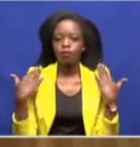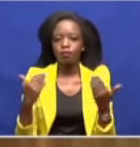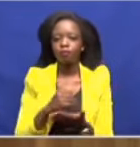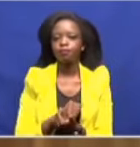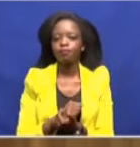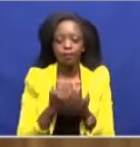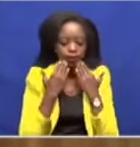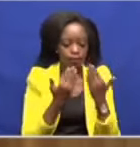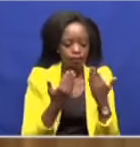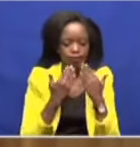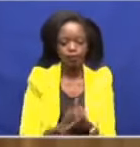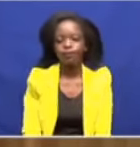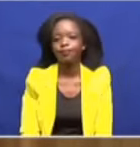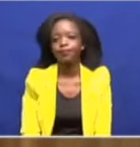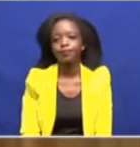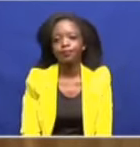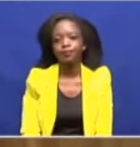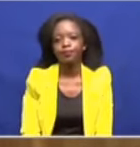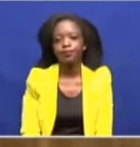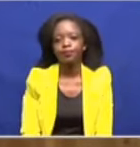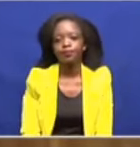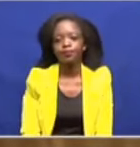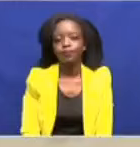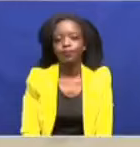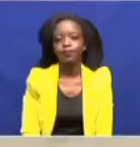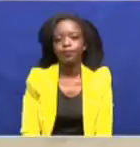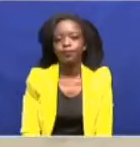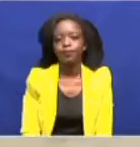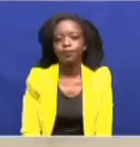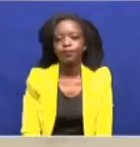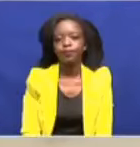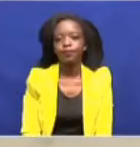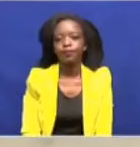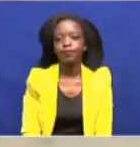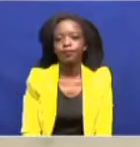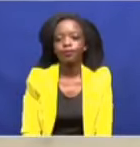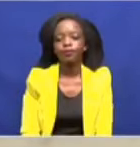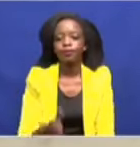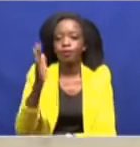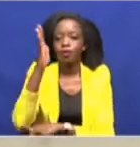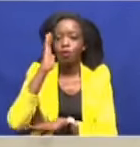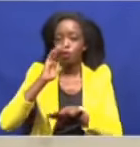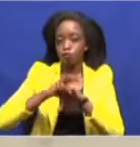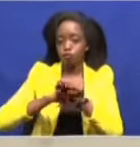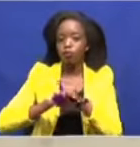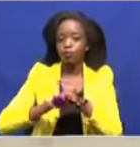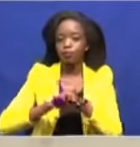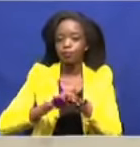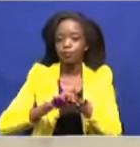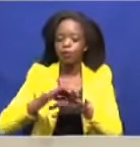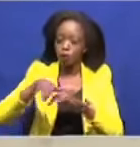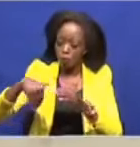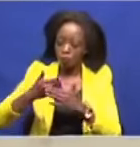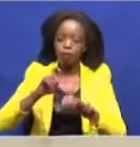Asanteni. God is good, and all